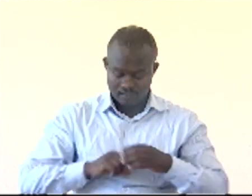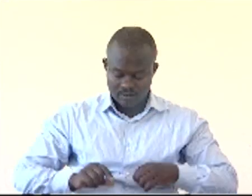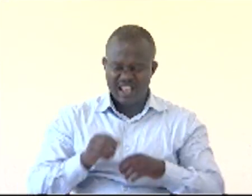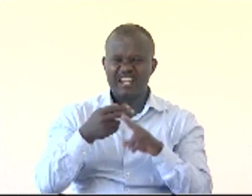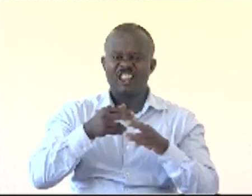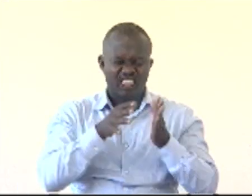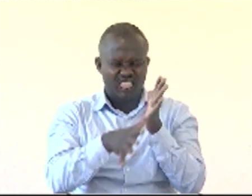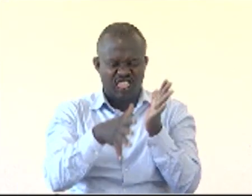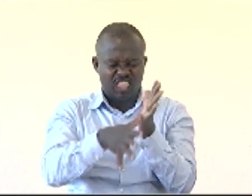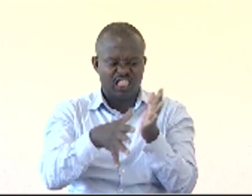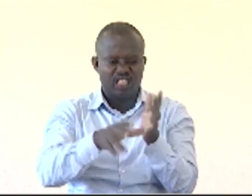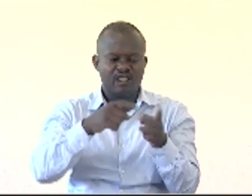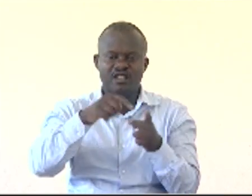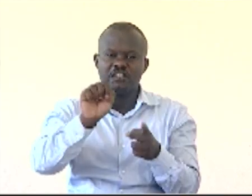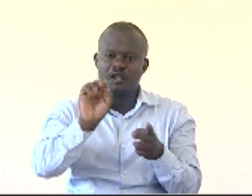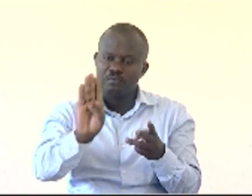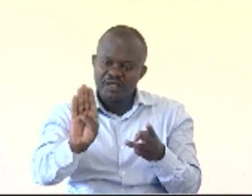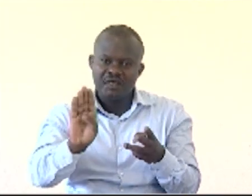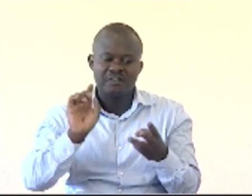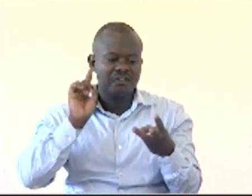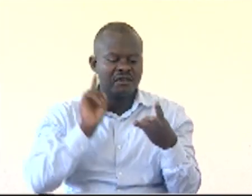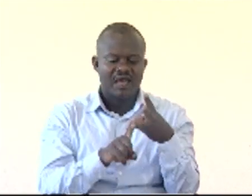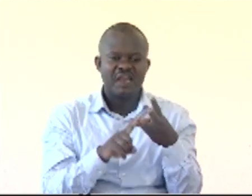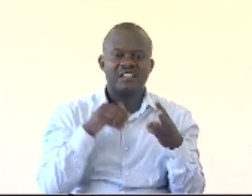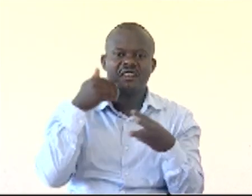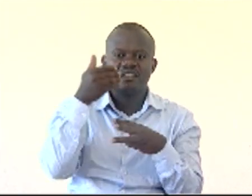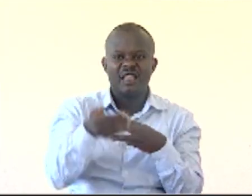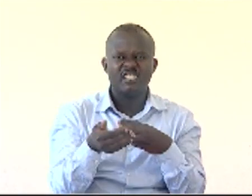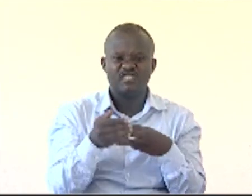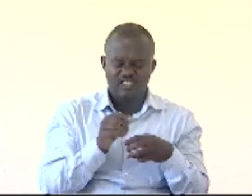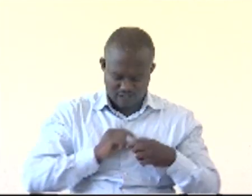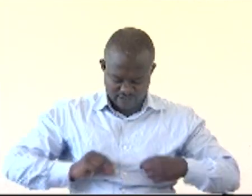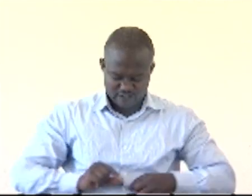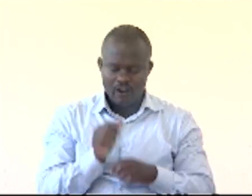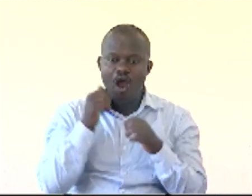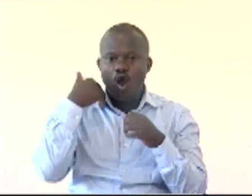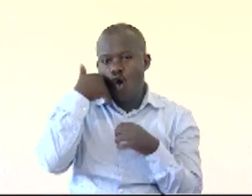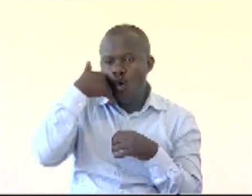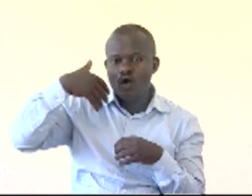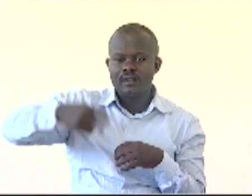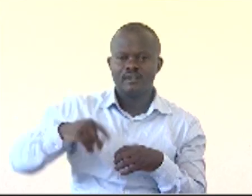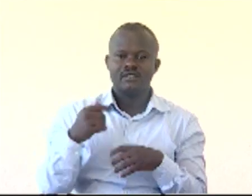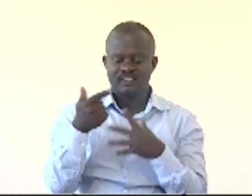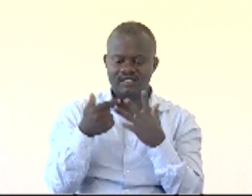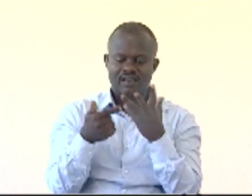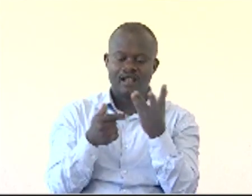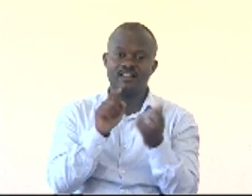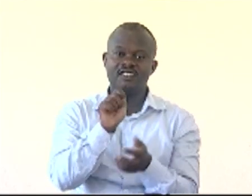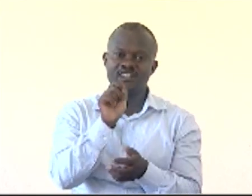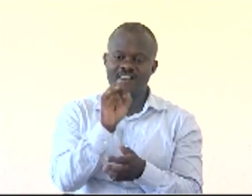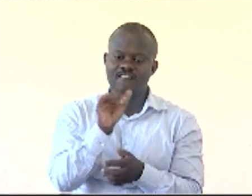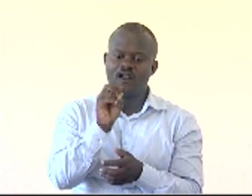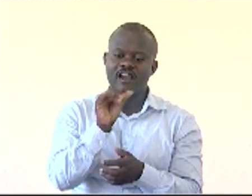cholera, tuberculosis or TB, and then typhoid fever. These are examples which are caused